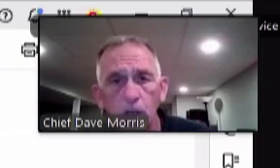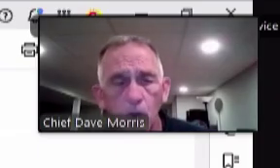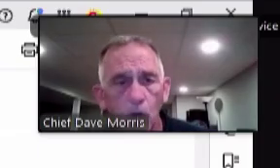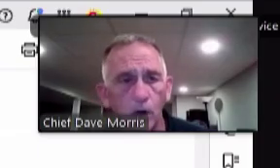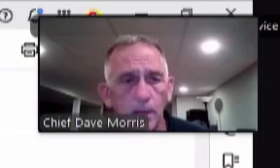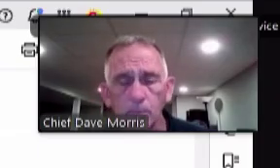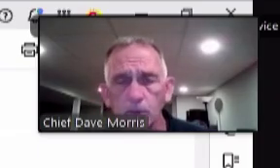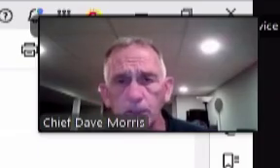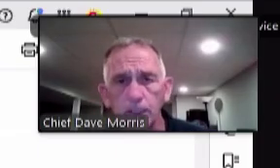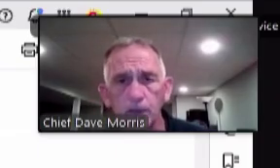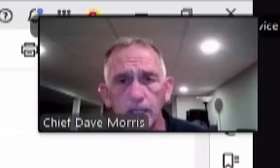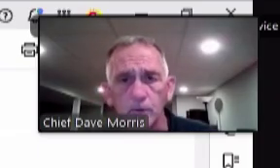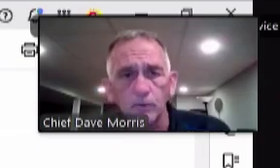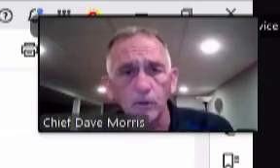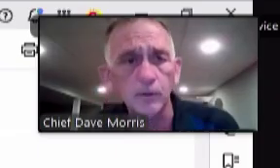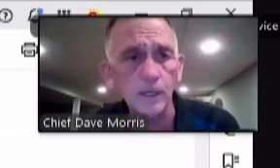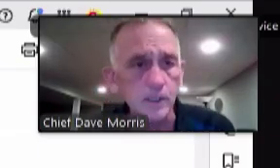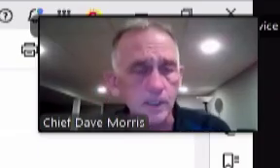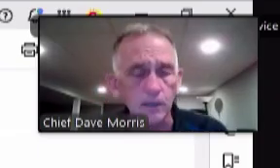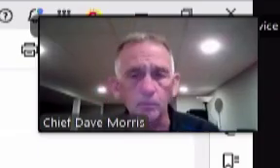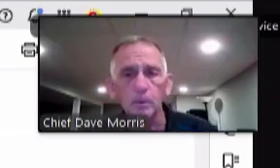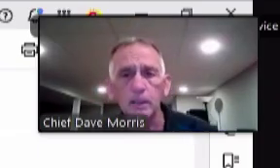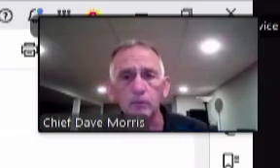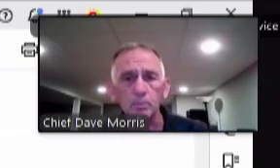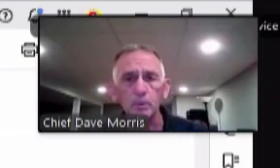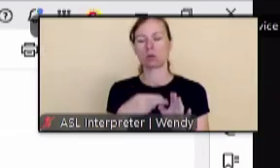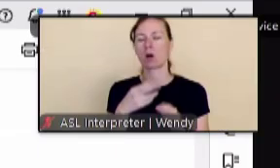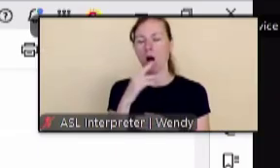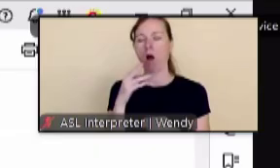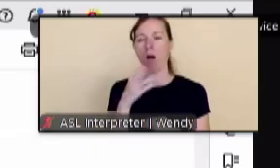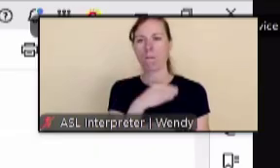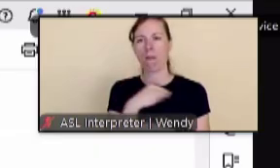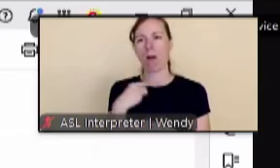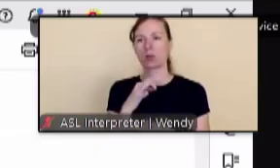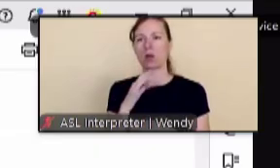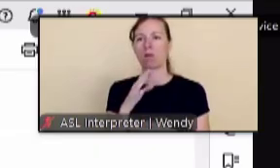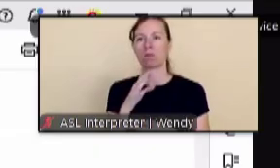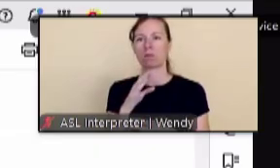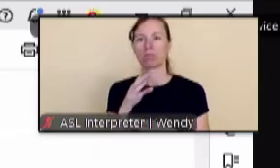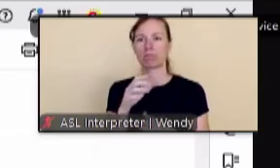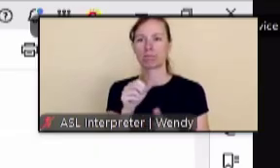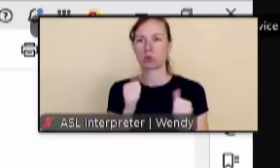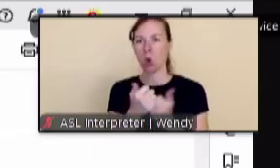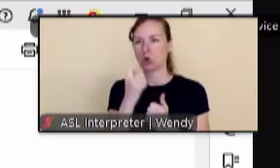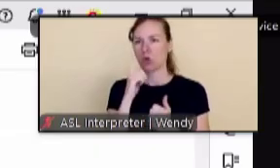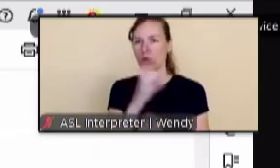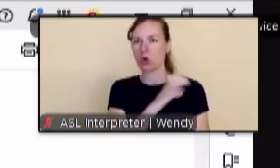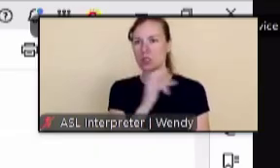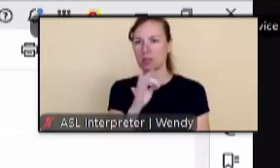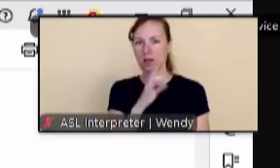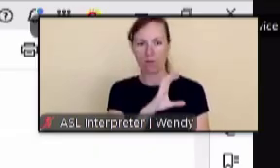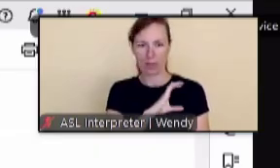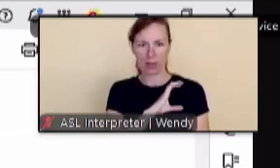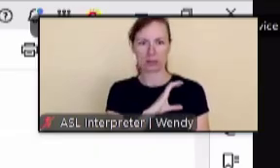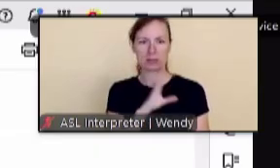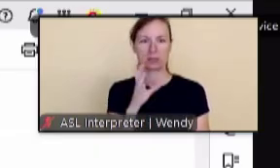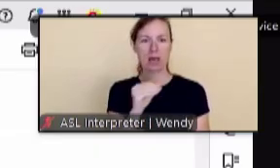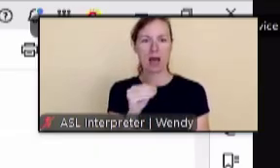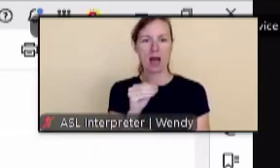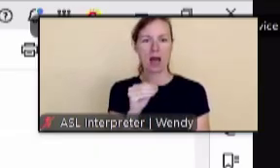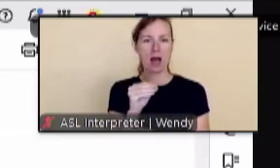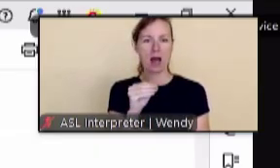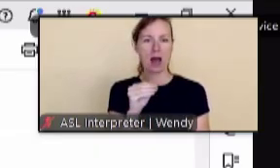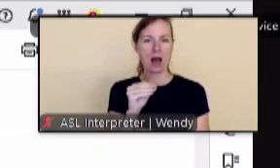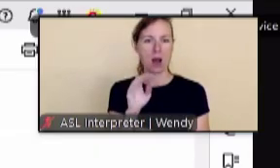sergeants are members of the International Association Chiefs of Police, the Police Executive Research Forum, and the Maryland Chiefs Associations,